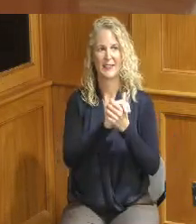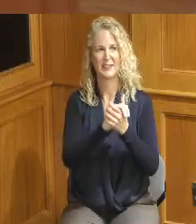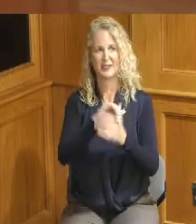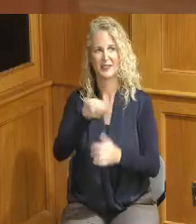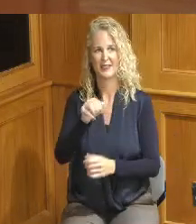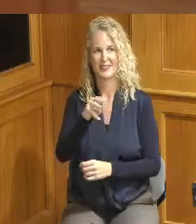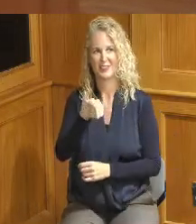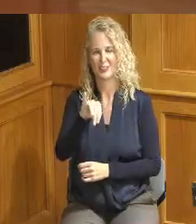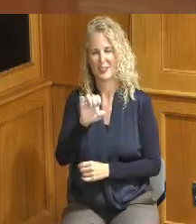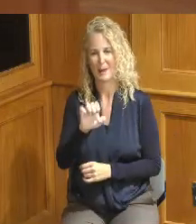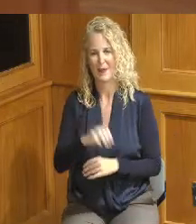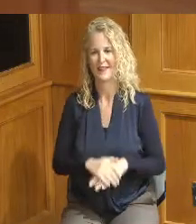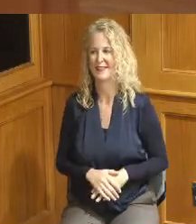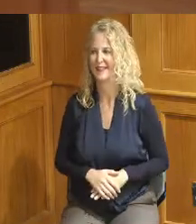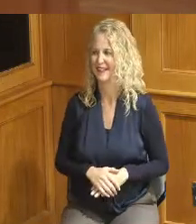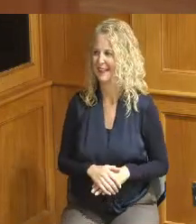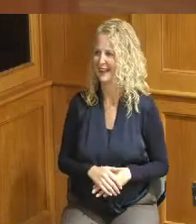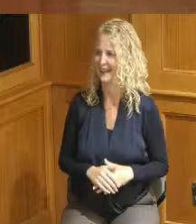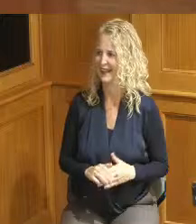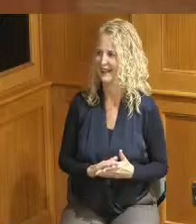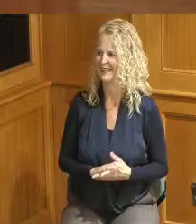Jamie.